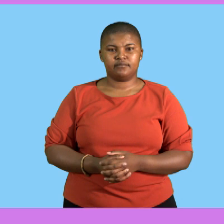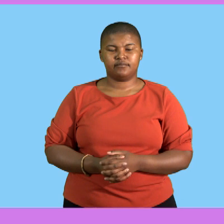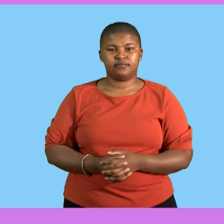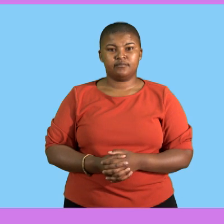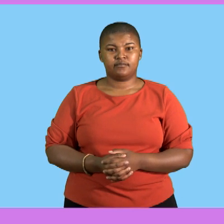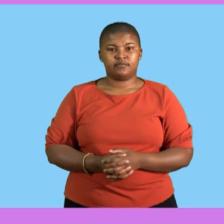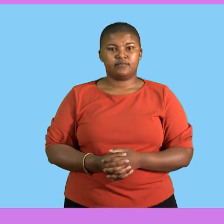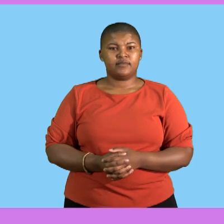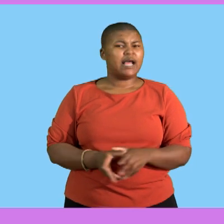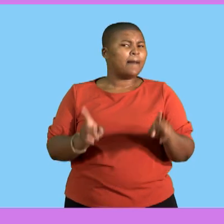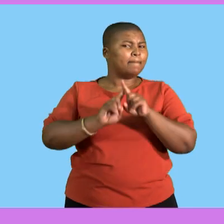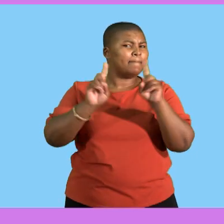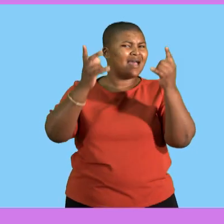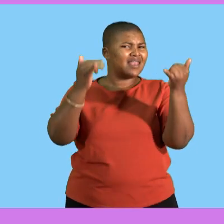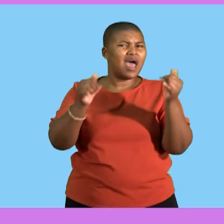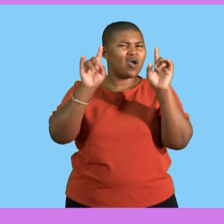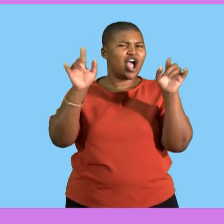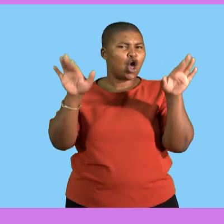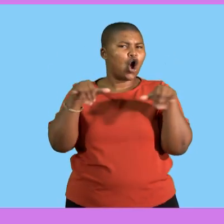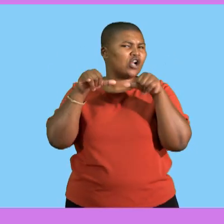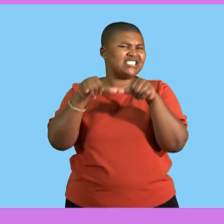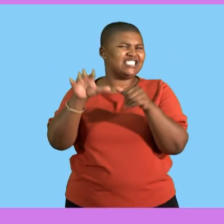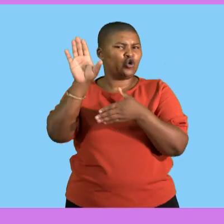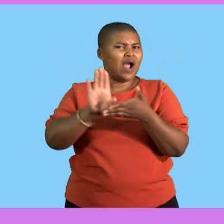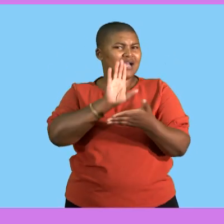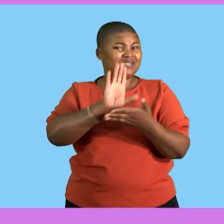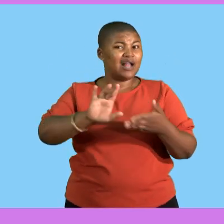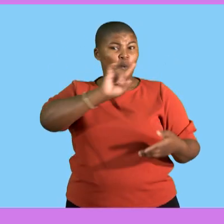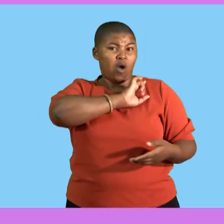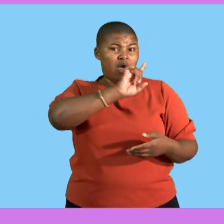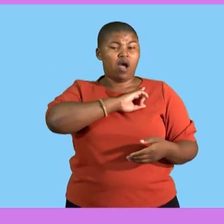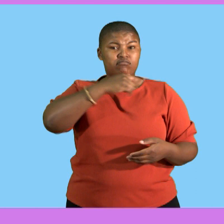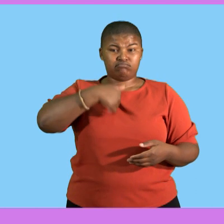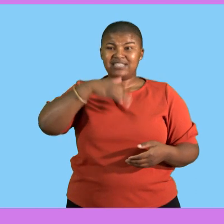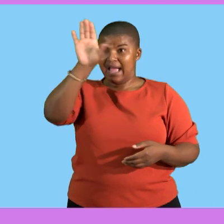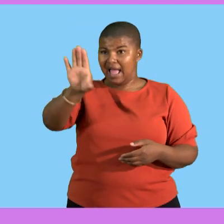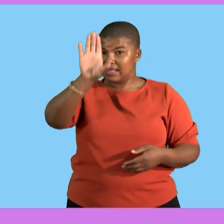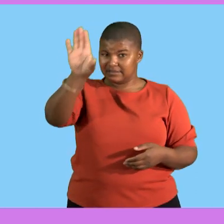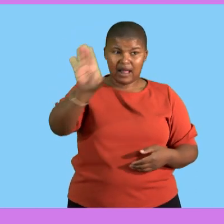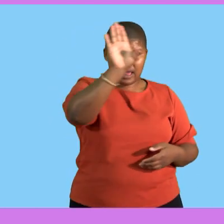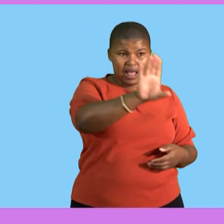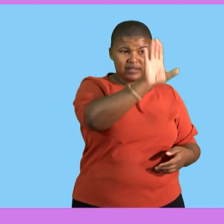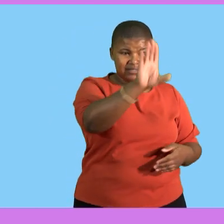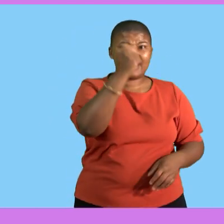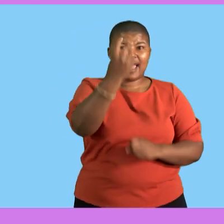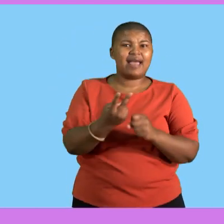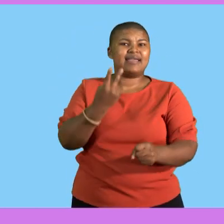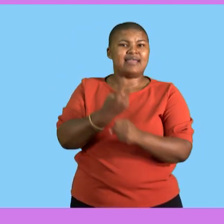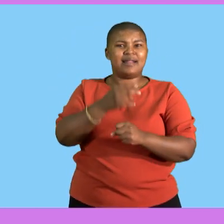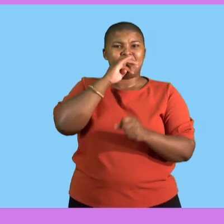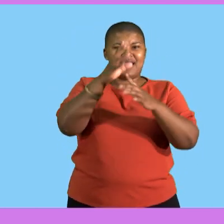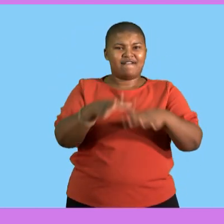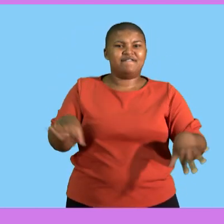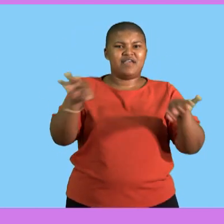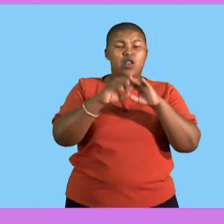can no longer continue to cancel out, because if we cancel them out, we will not be left with any value in between. So now we are going to